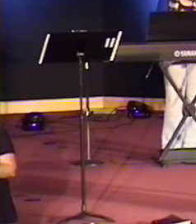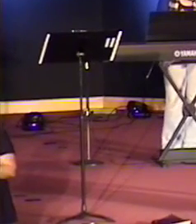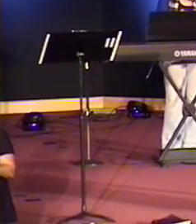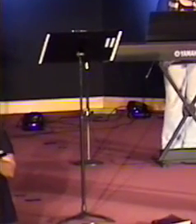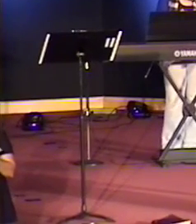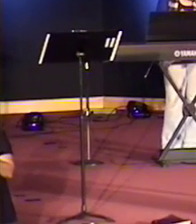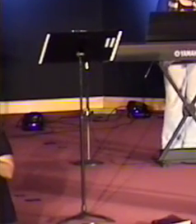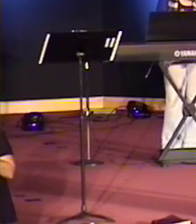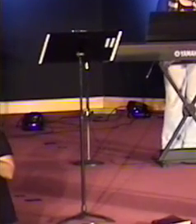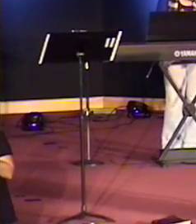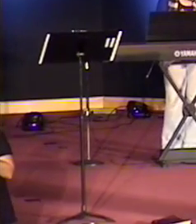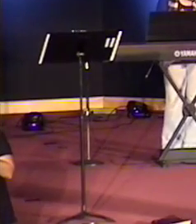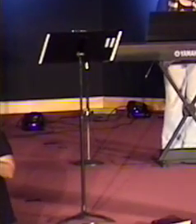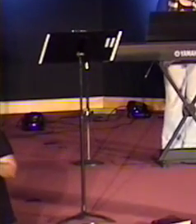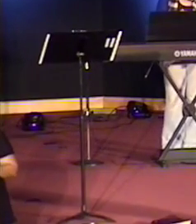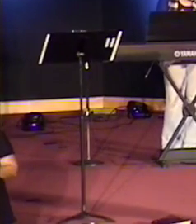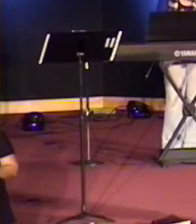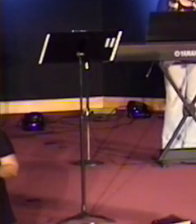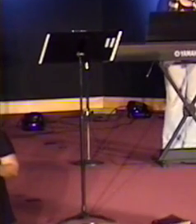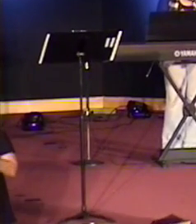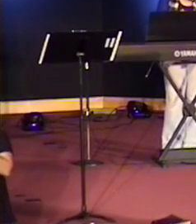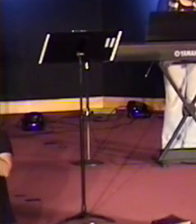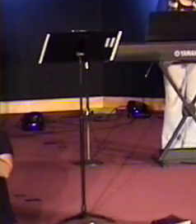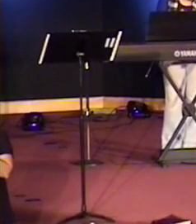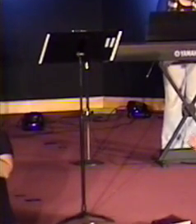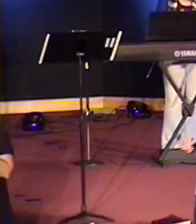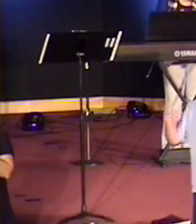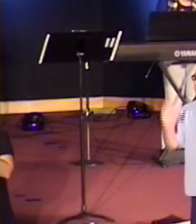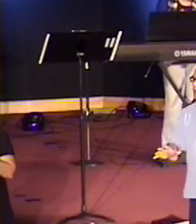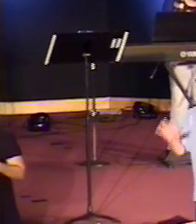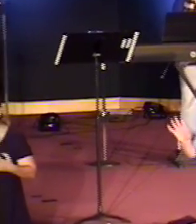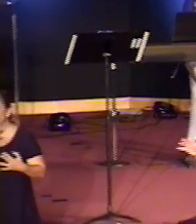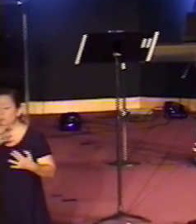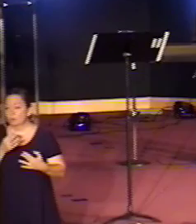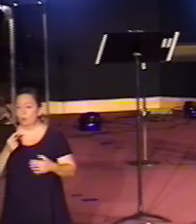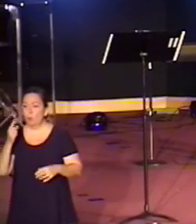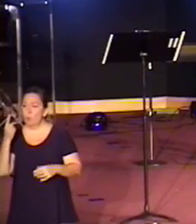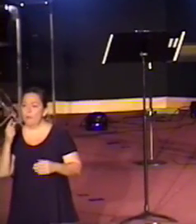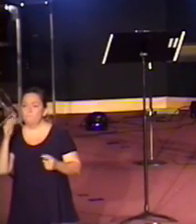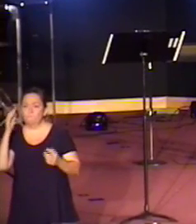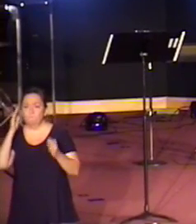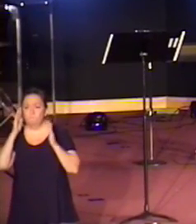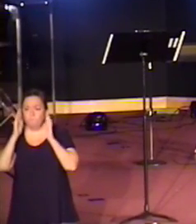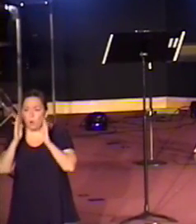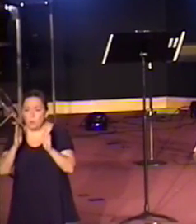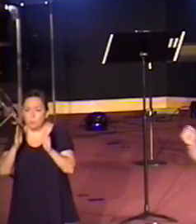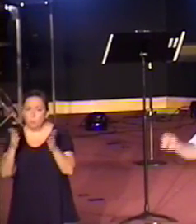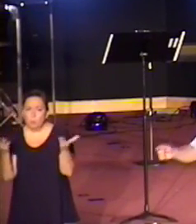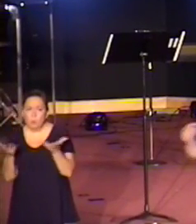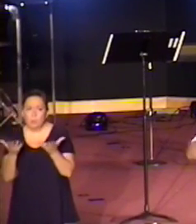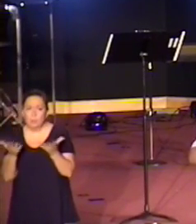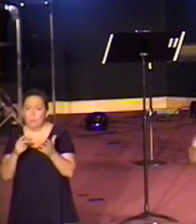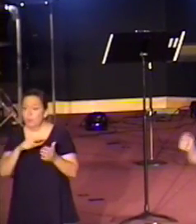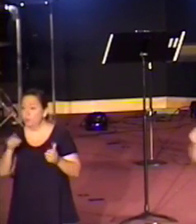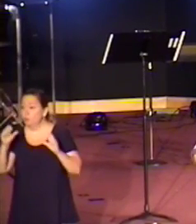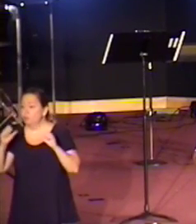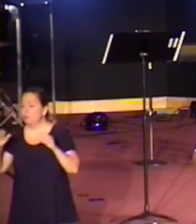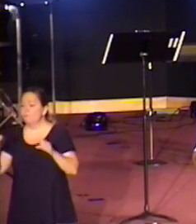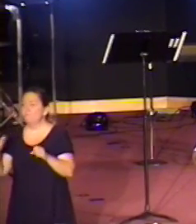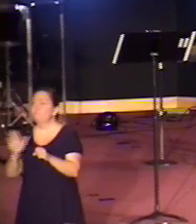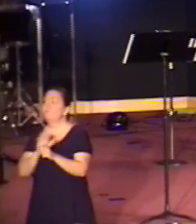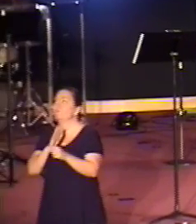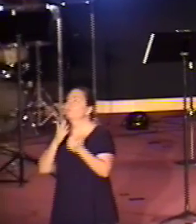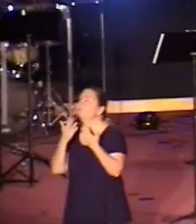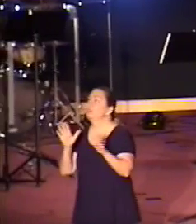for him. We knew he was in prison and that could come. But the one focus he had was this. You complete my